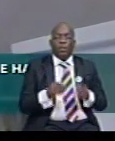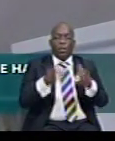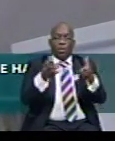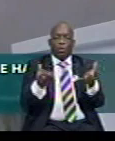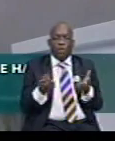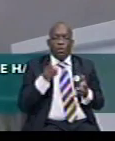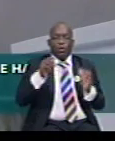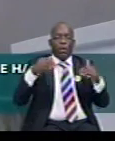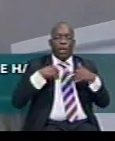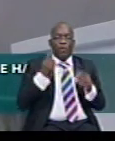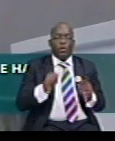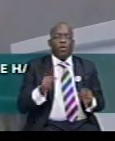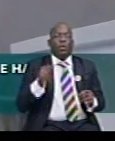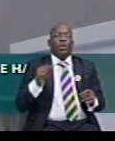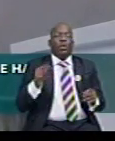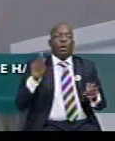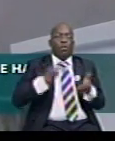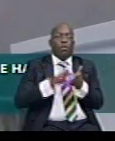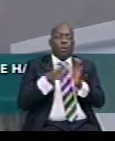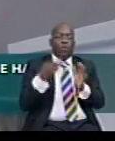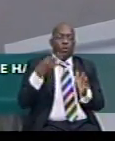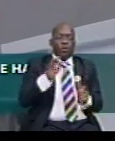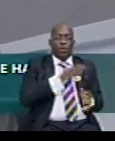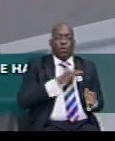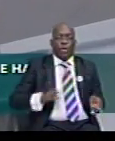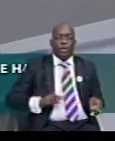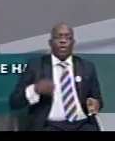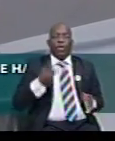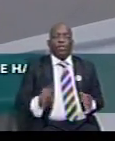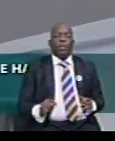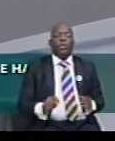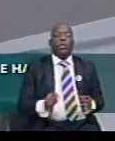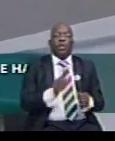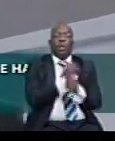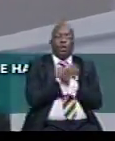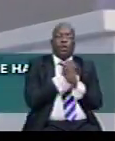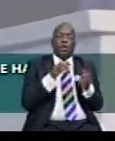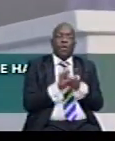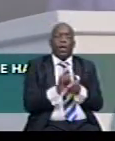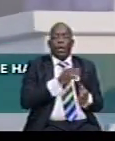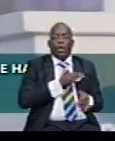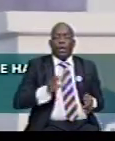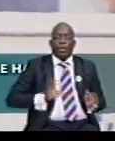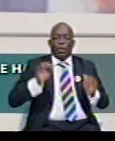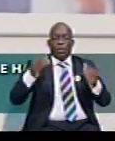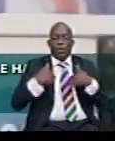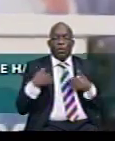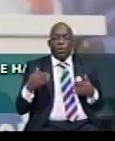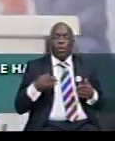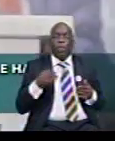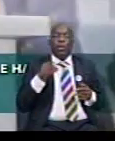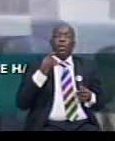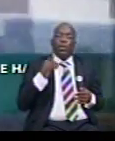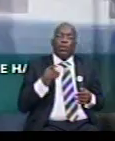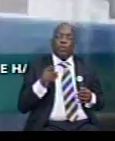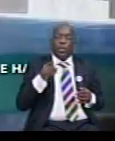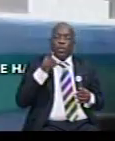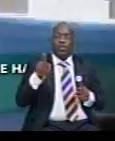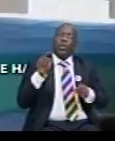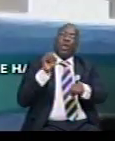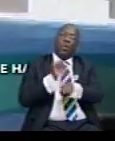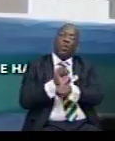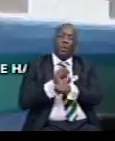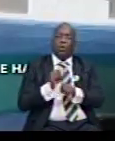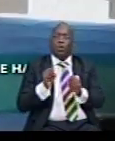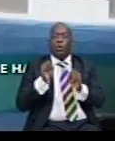of Christ, and the drive that Christ had, that when, you know, he started his ministry, working